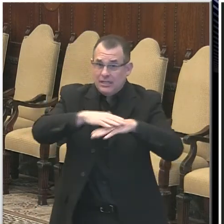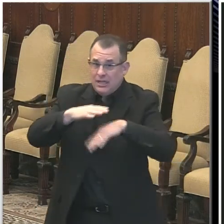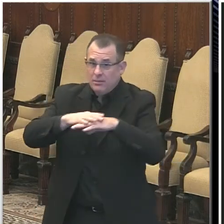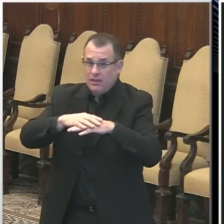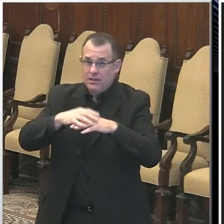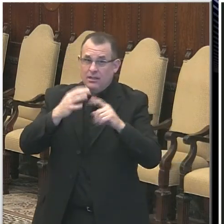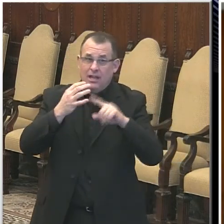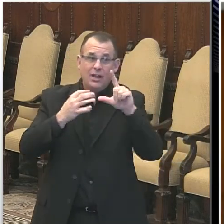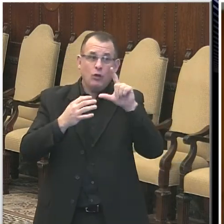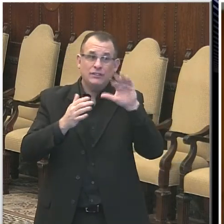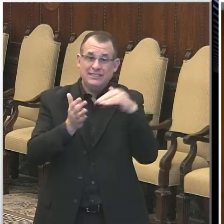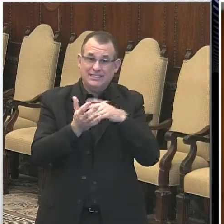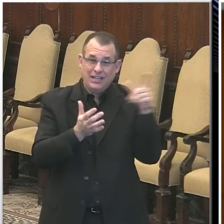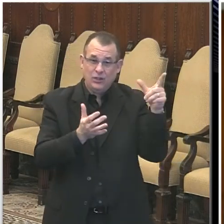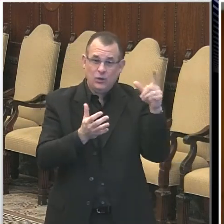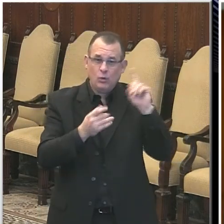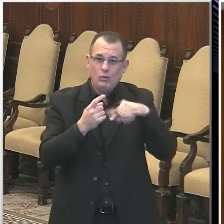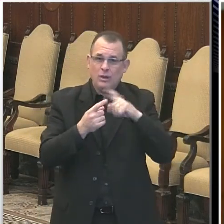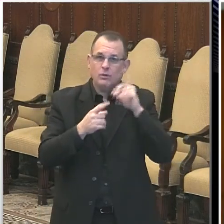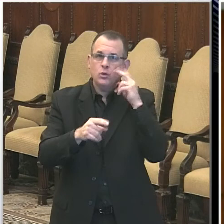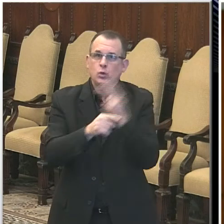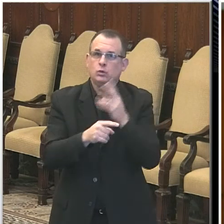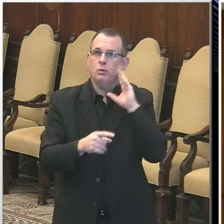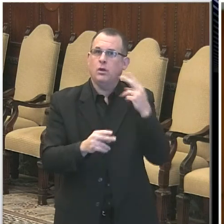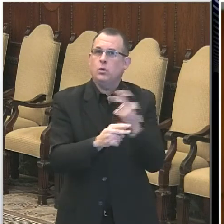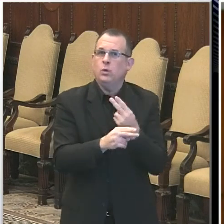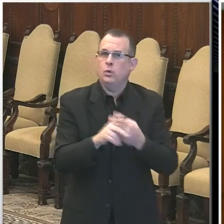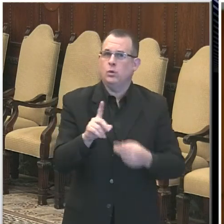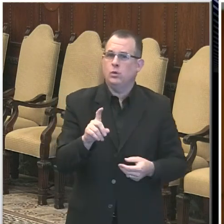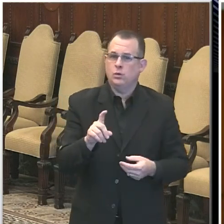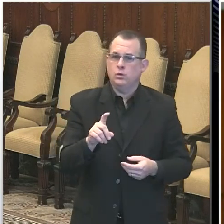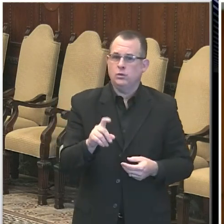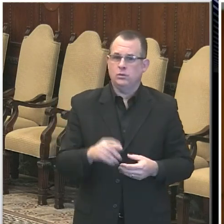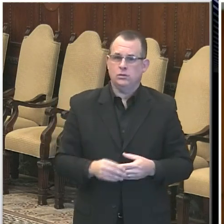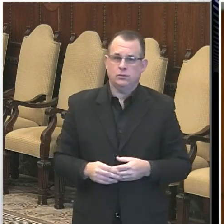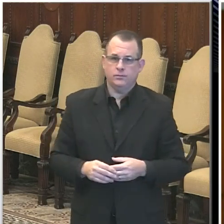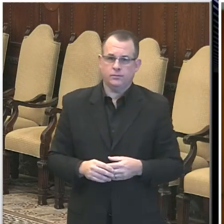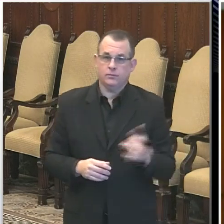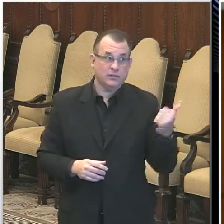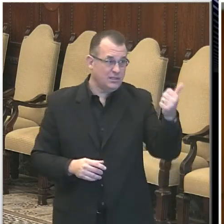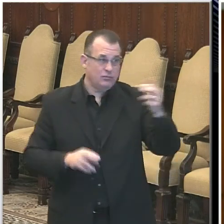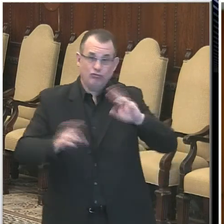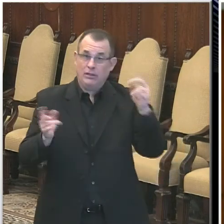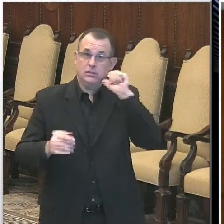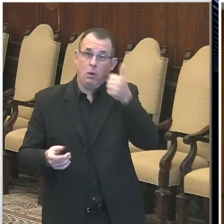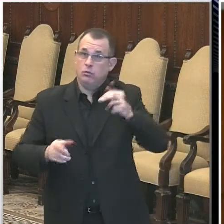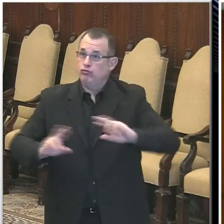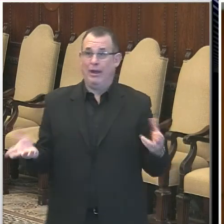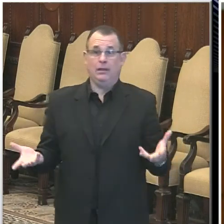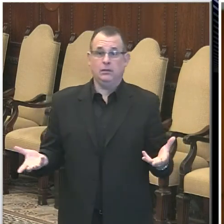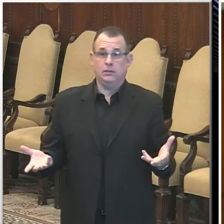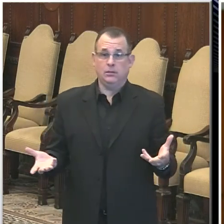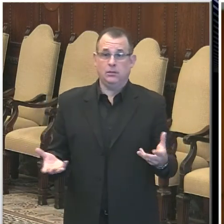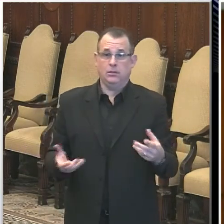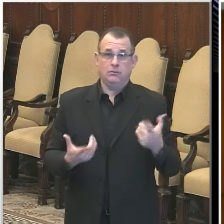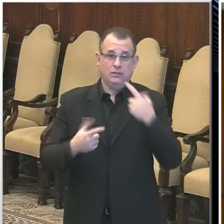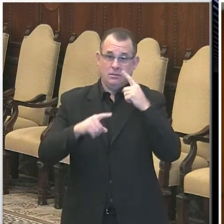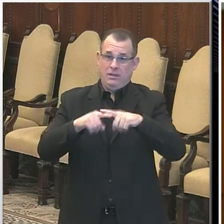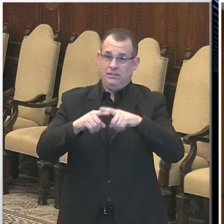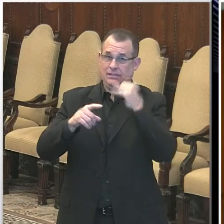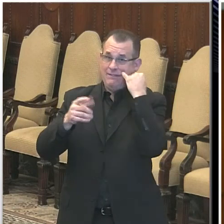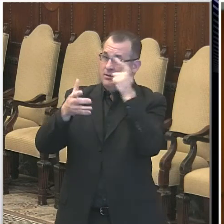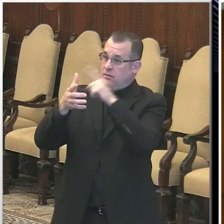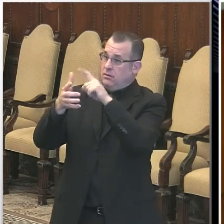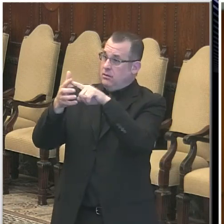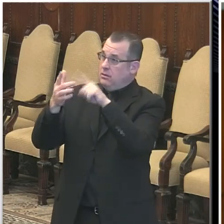used? The Leocore Center will be ready to receive patients tomorrow. Whether they will need to receive patients is really dependent on what happens in other hospitals across the